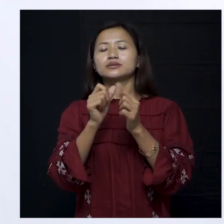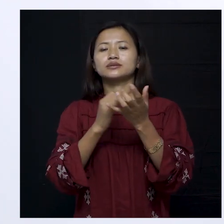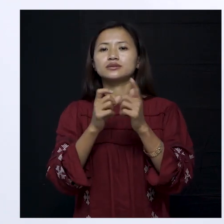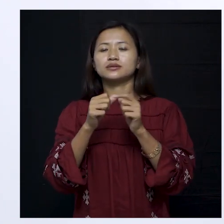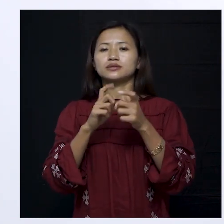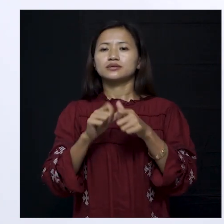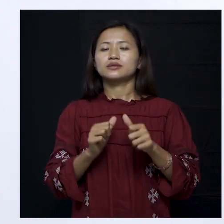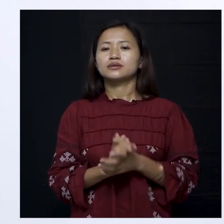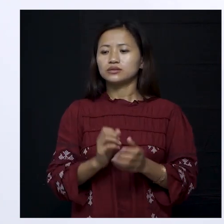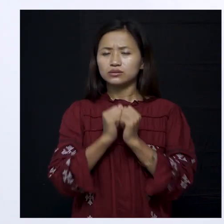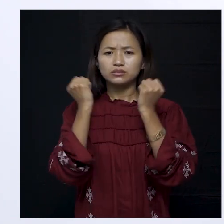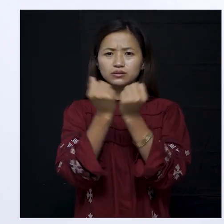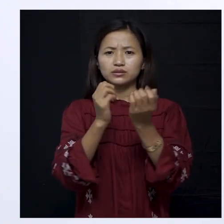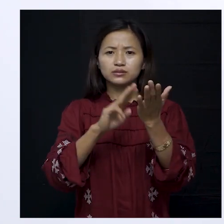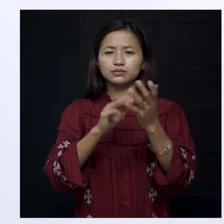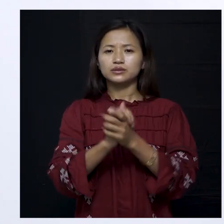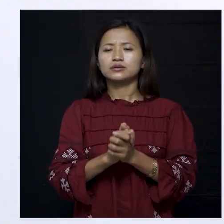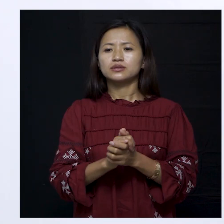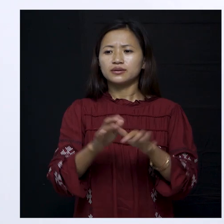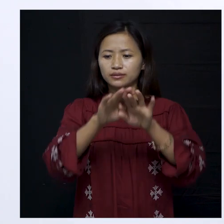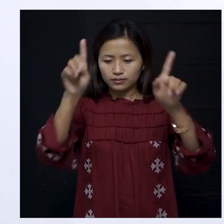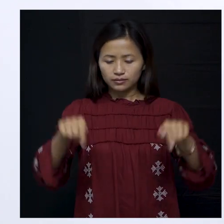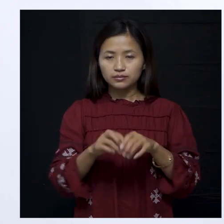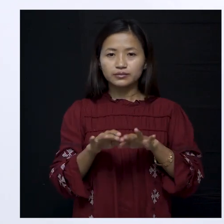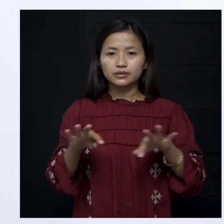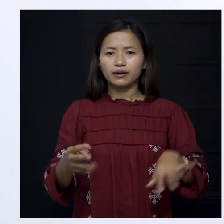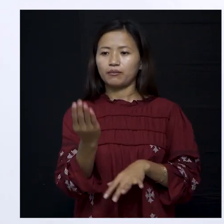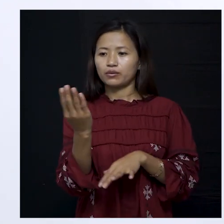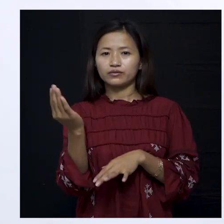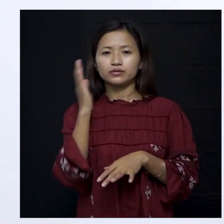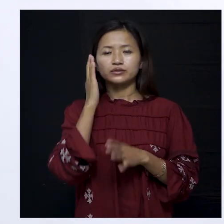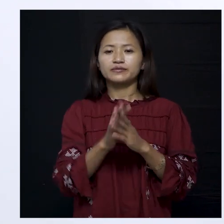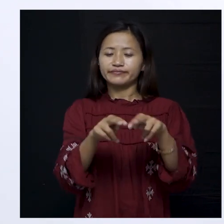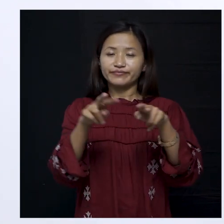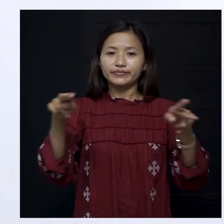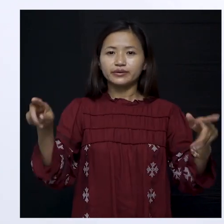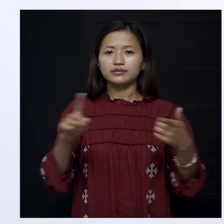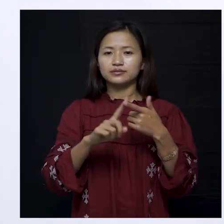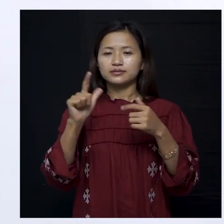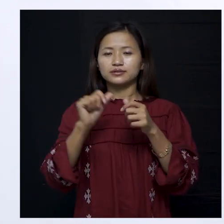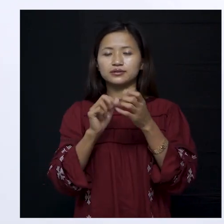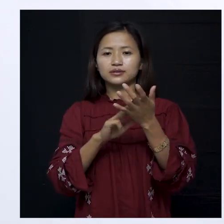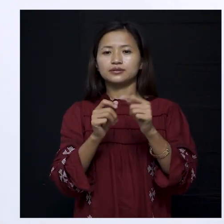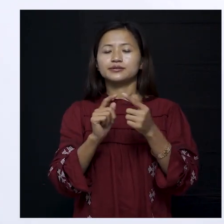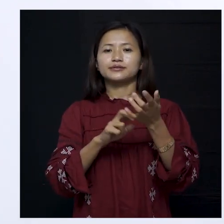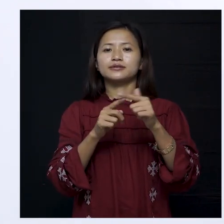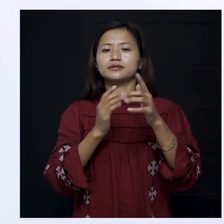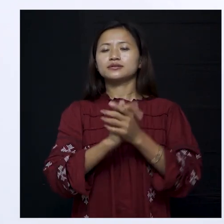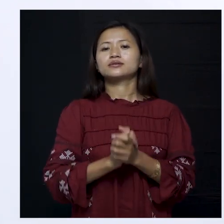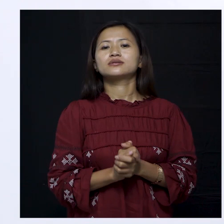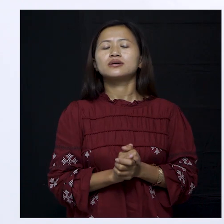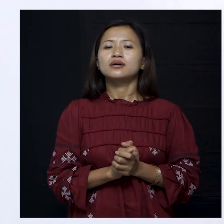mind that social media and computers and mobile phones are of different elements, okay? They are of